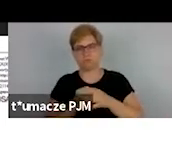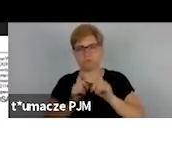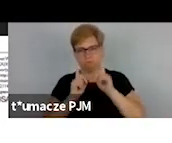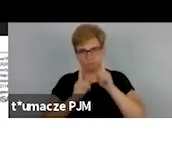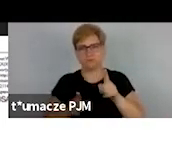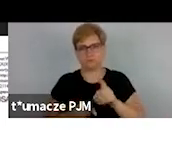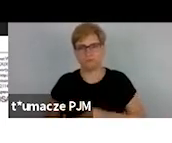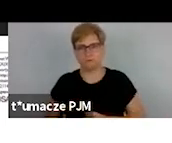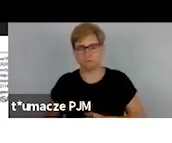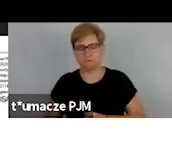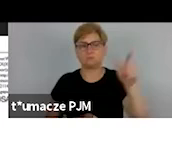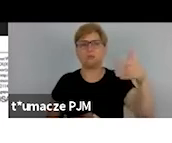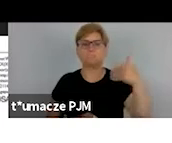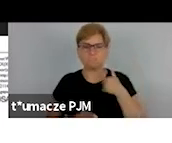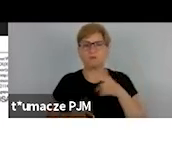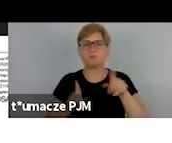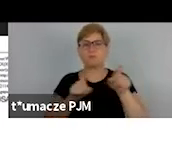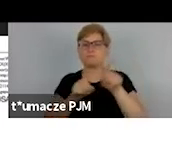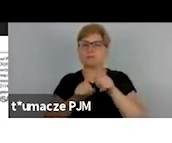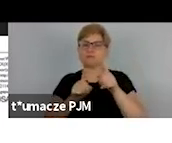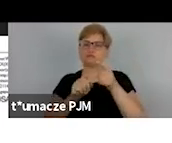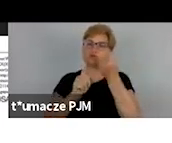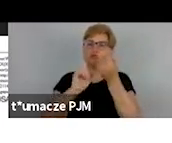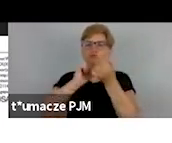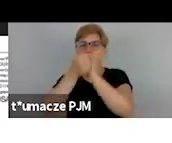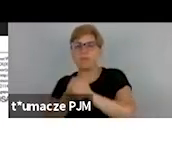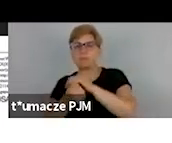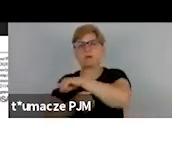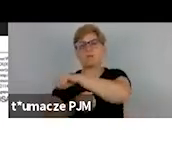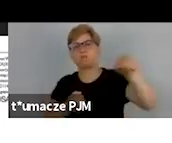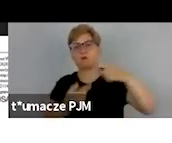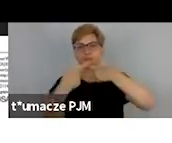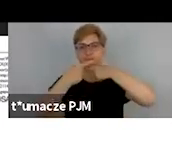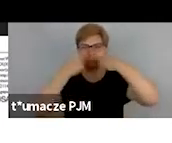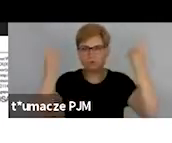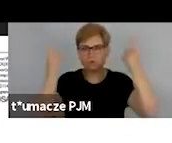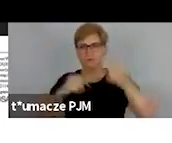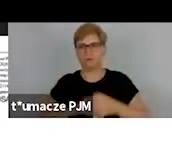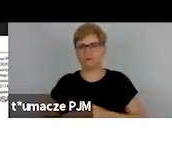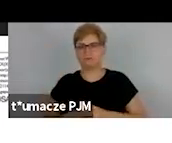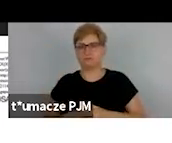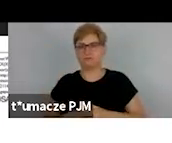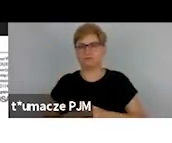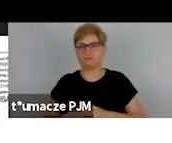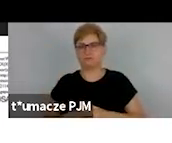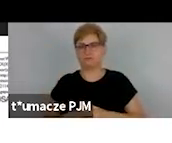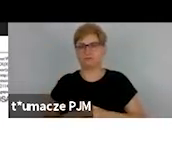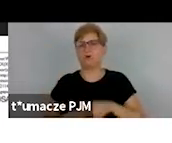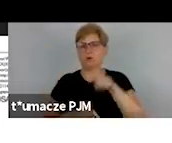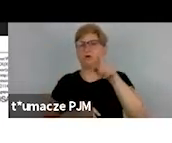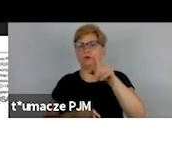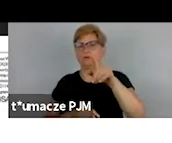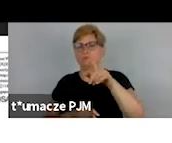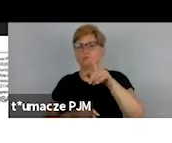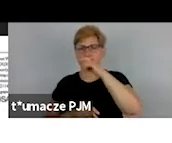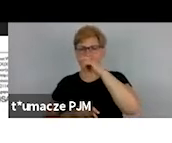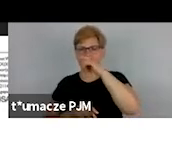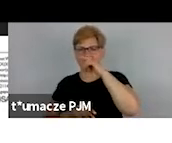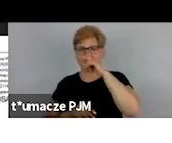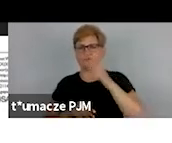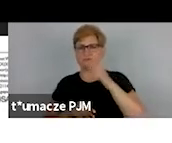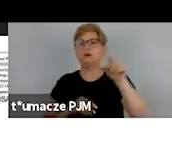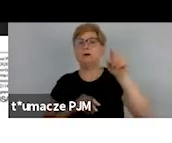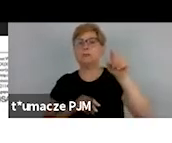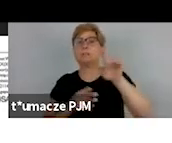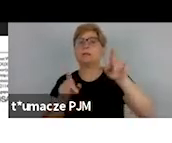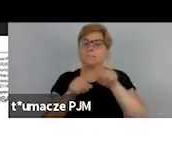very clear examples of success. Not on every instance. Some of the evaluations were disappointing and they didn't show much change. But the point I